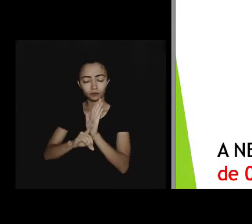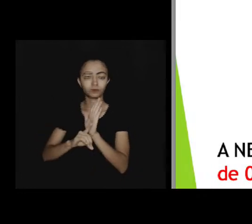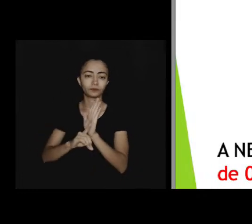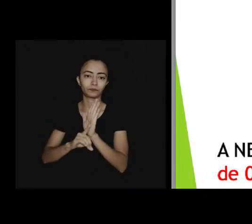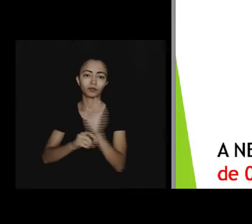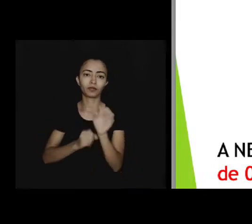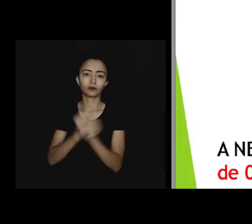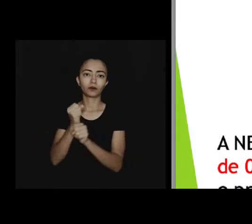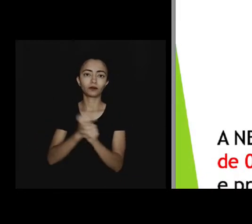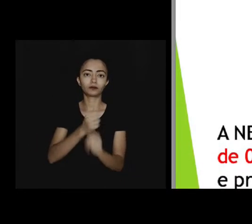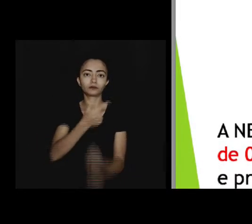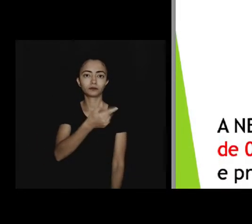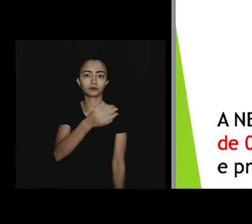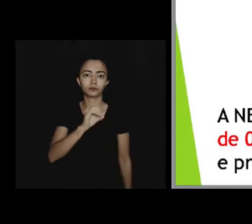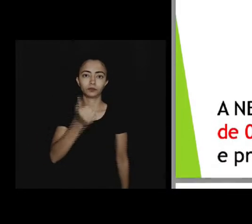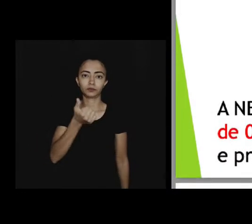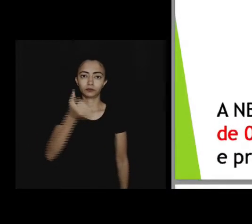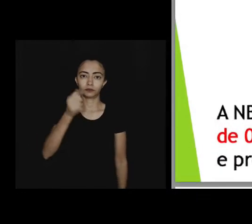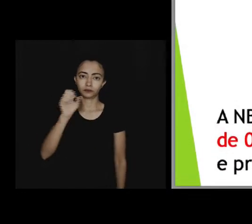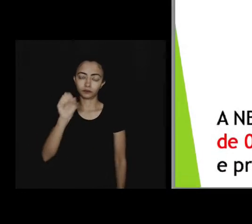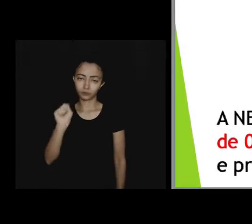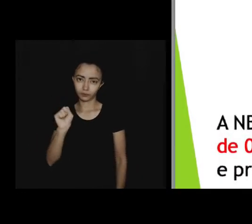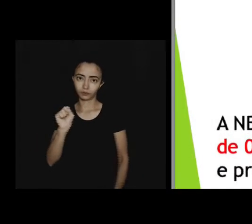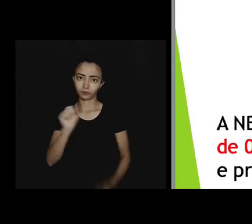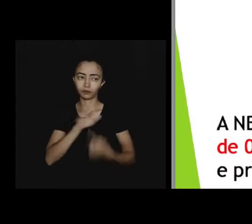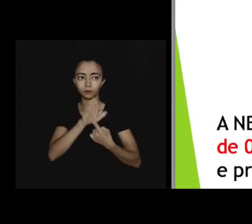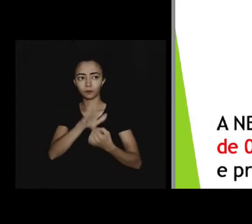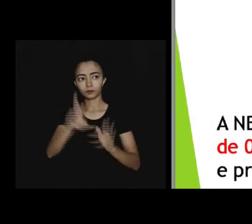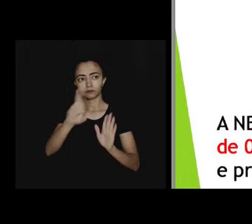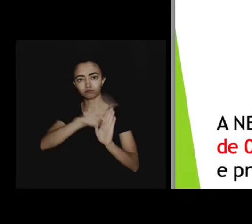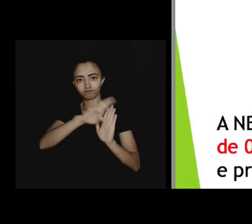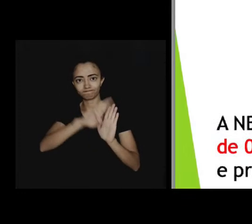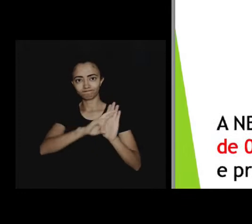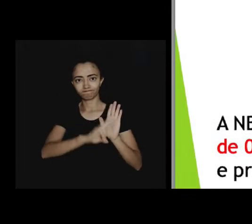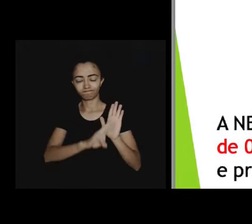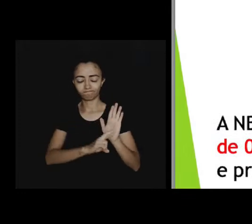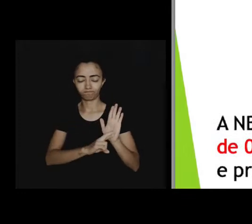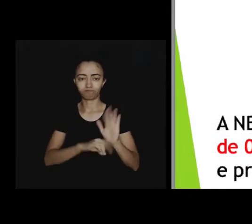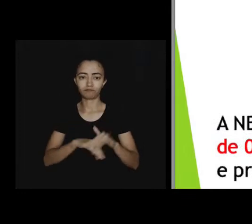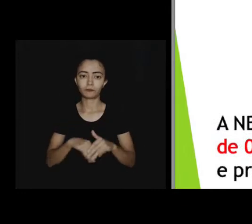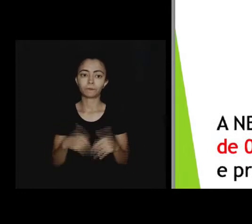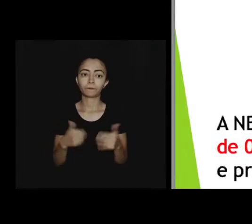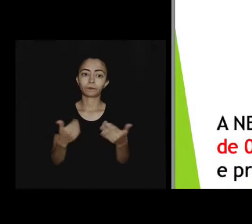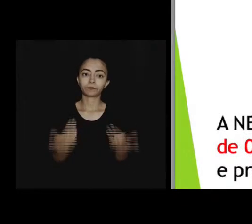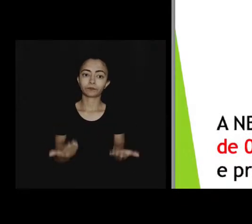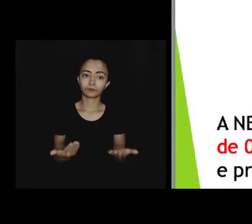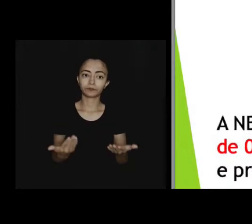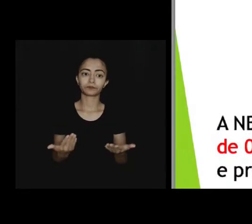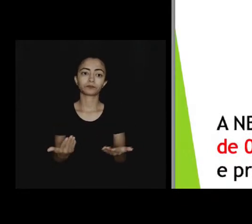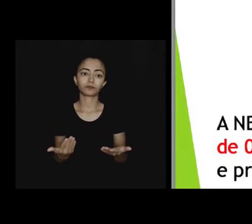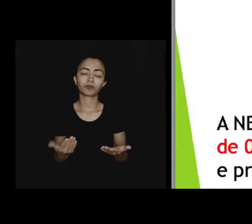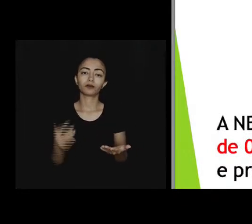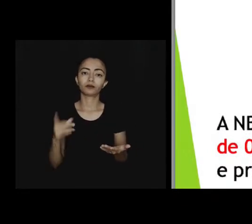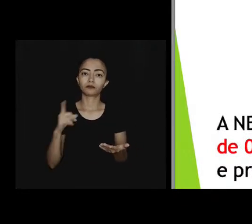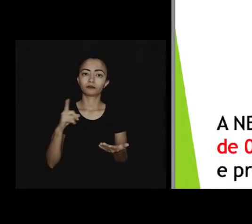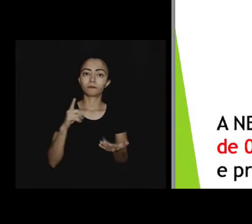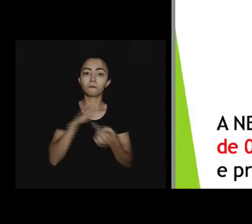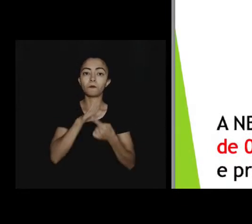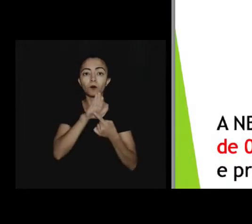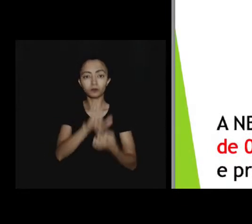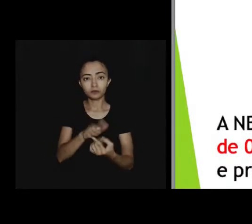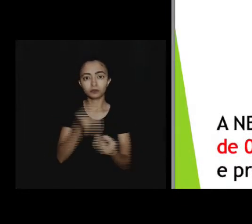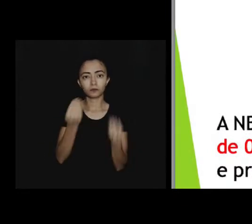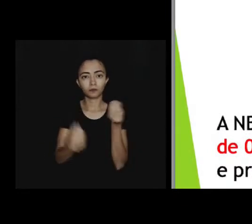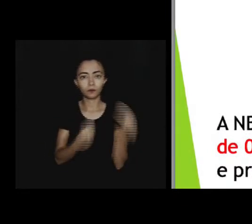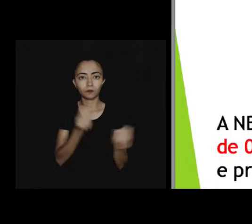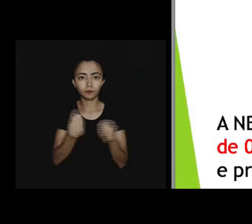2015, and the current one is from 2018. So NBCal really does cover the food